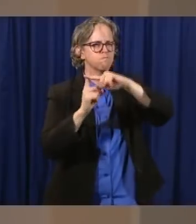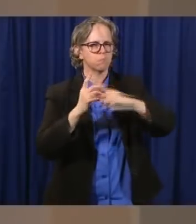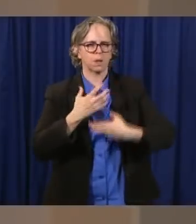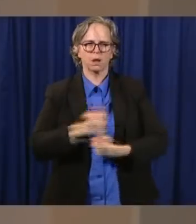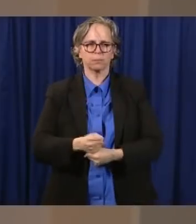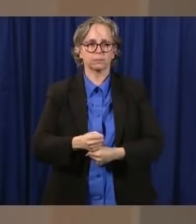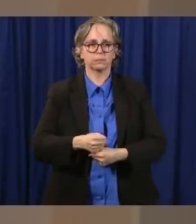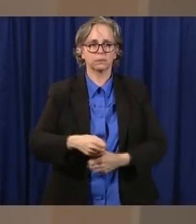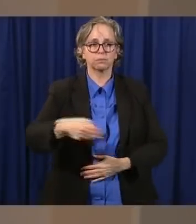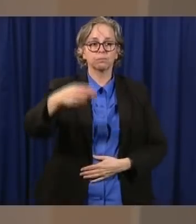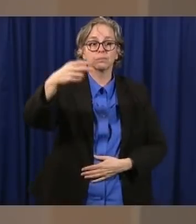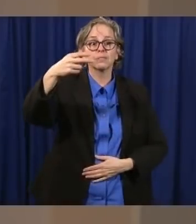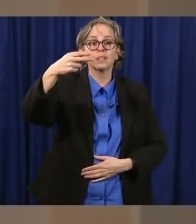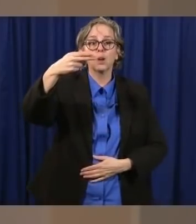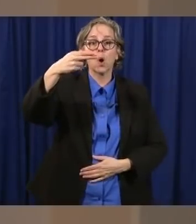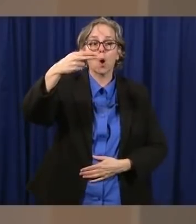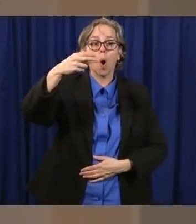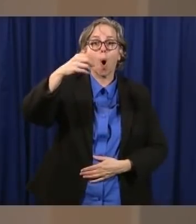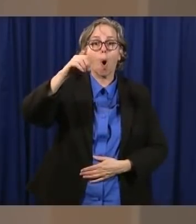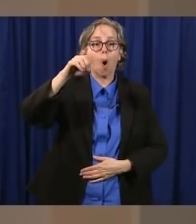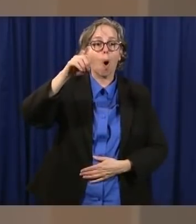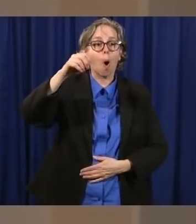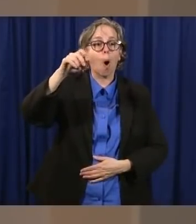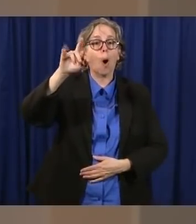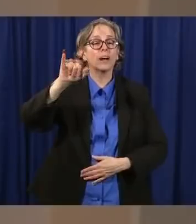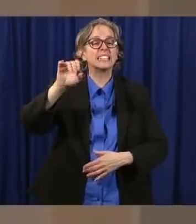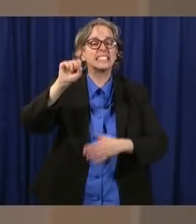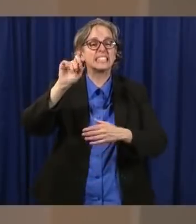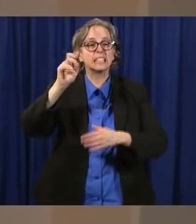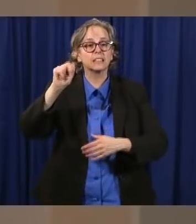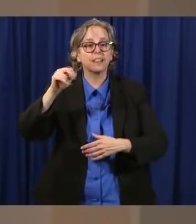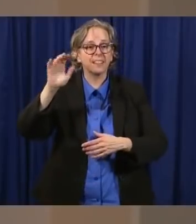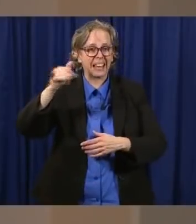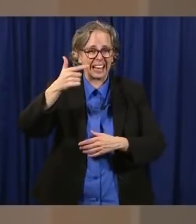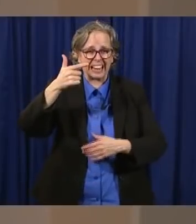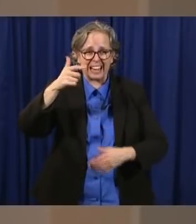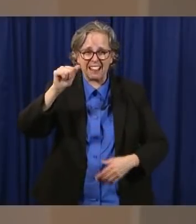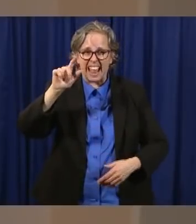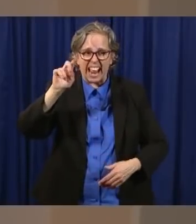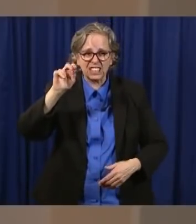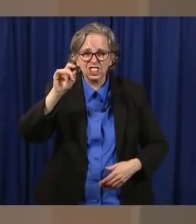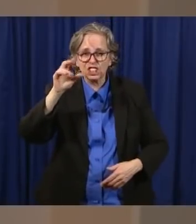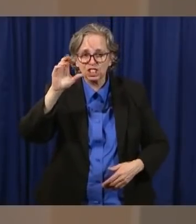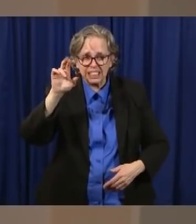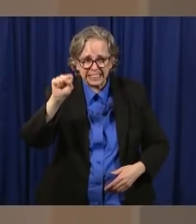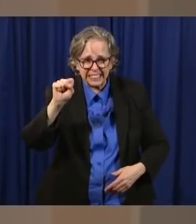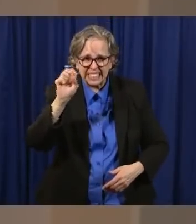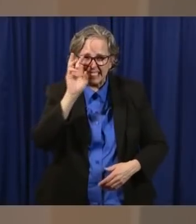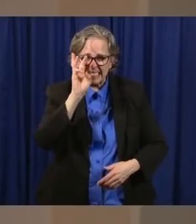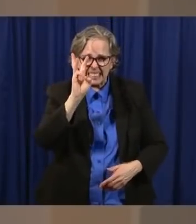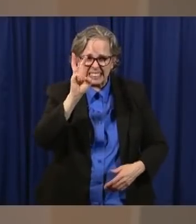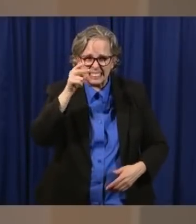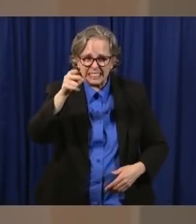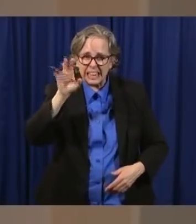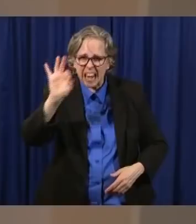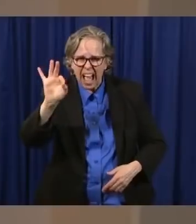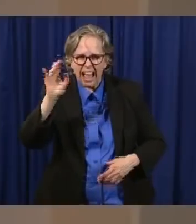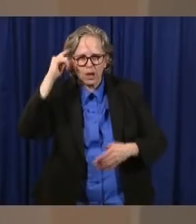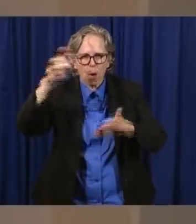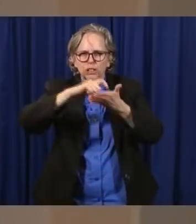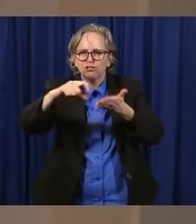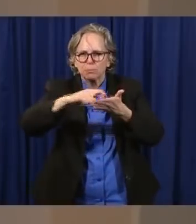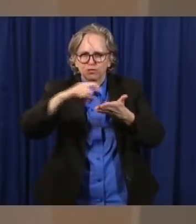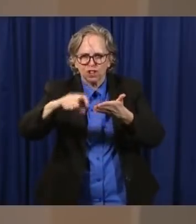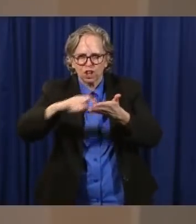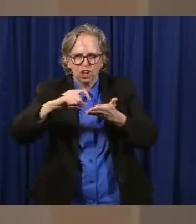was taken to Galatians 6:9. It says, "Let us not become weary in doing good, for at the proper time we will reap a